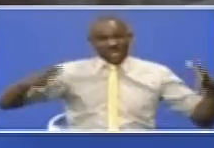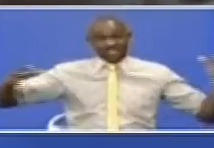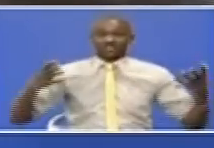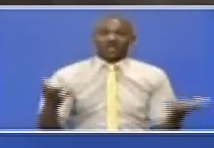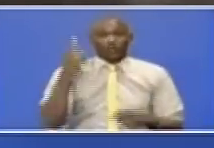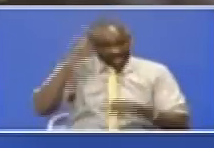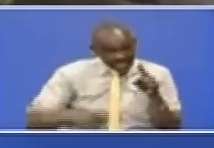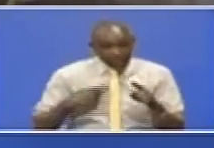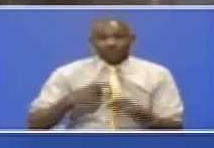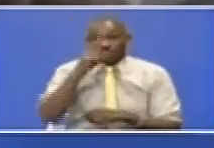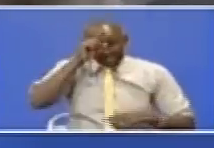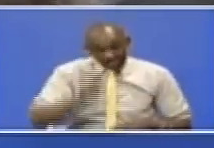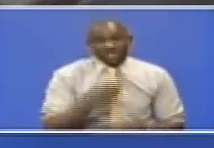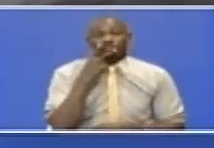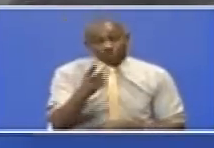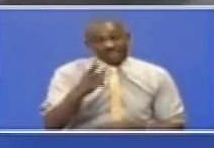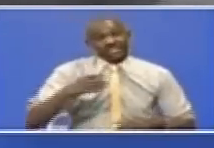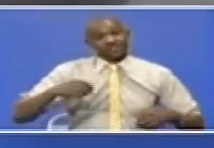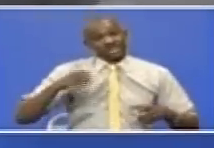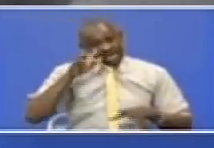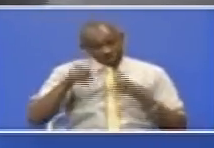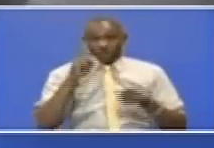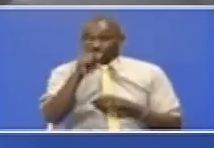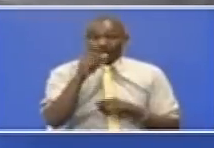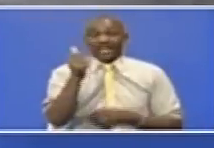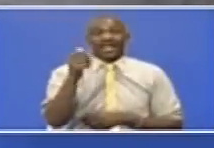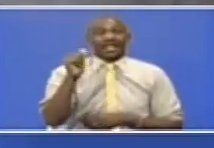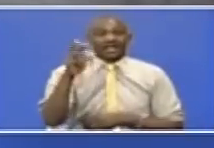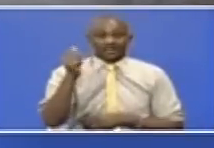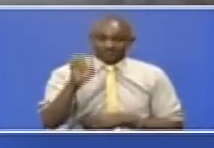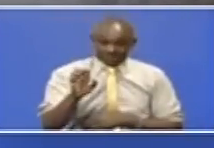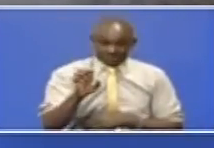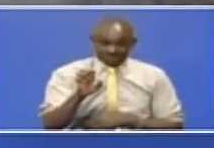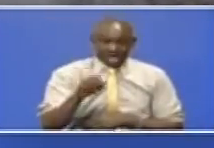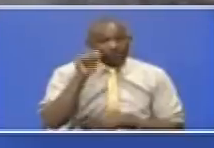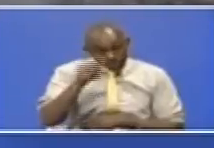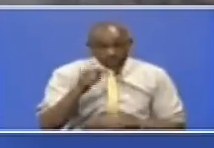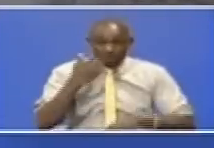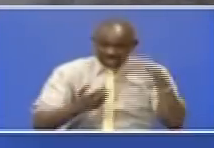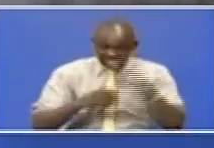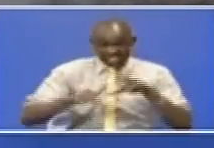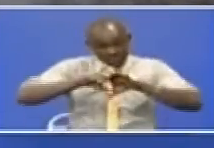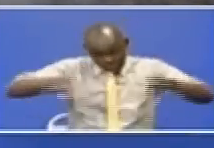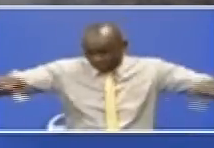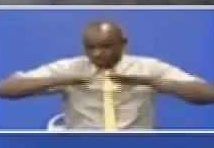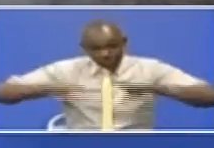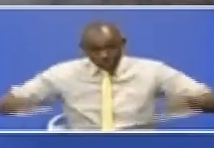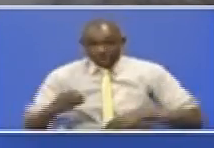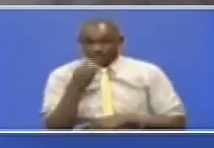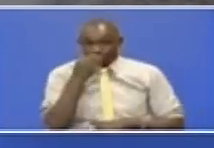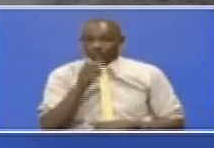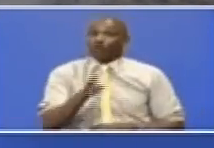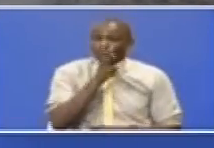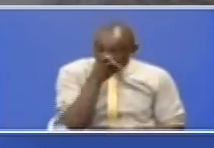about 1,200 cattle on 1 acre. You need to build the paddocks, like the one you see around